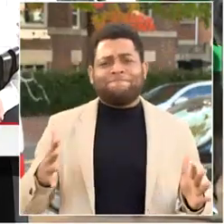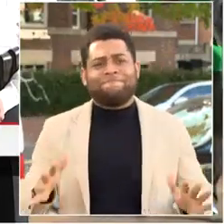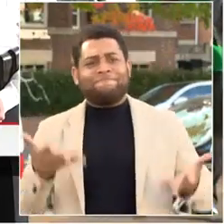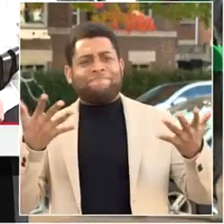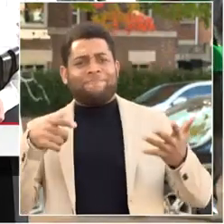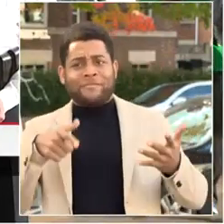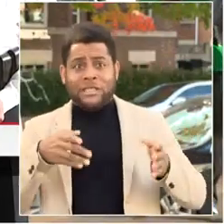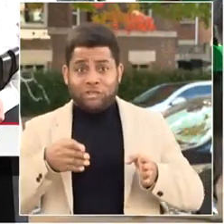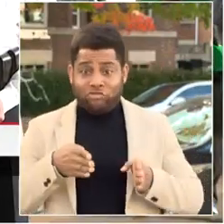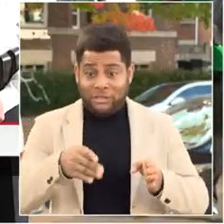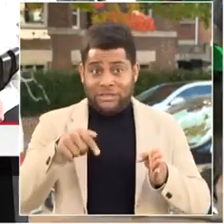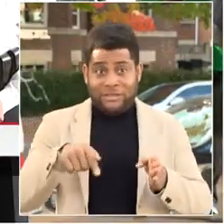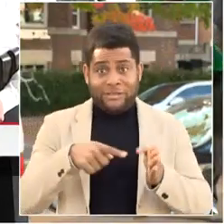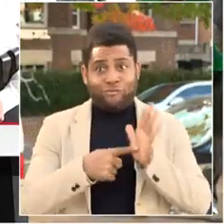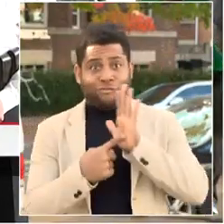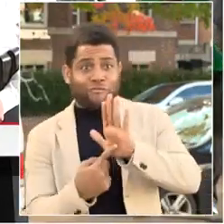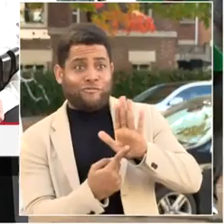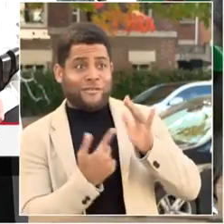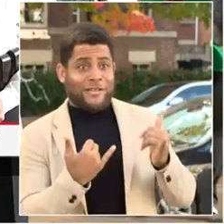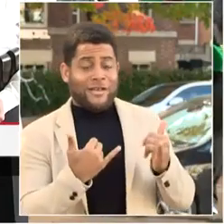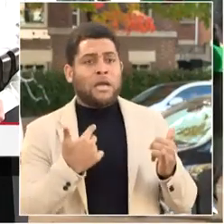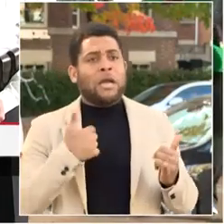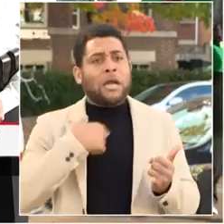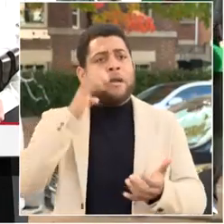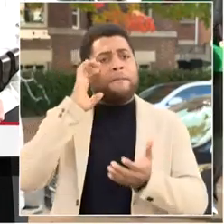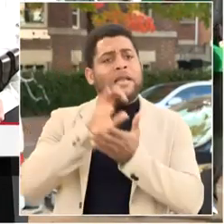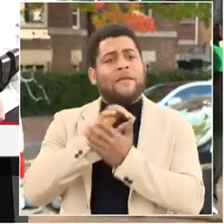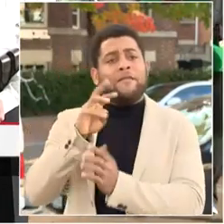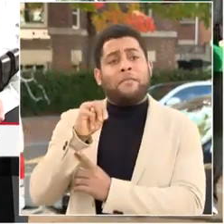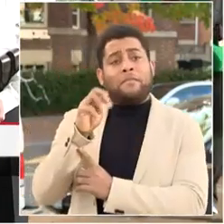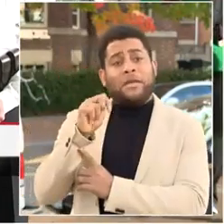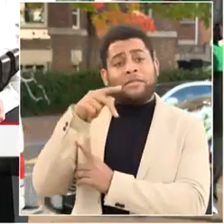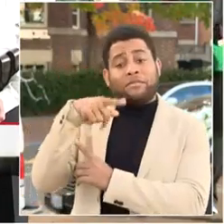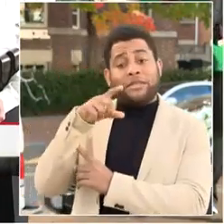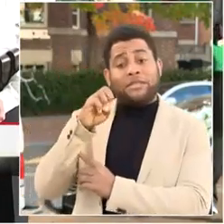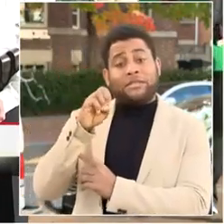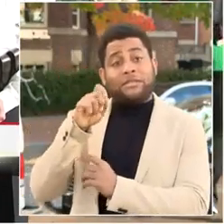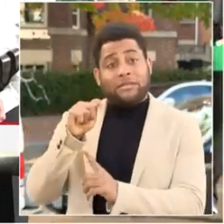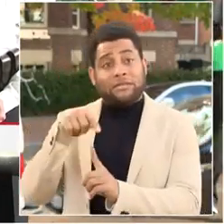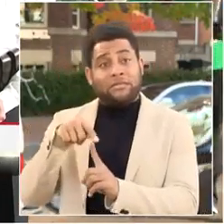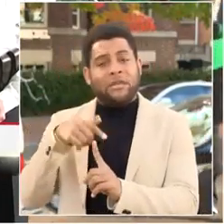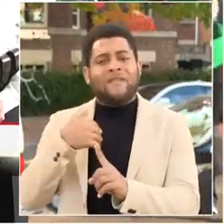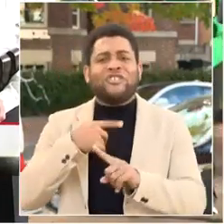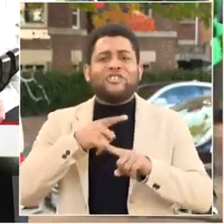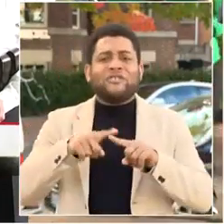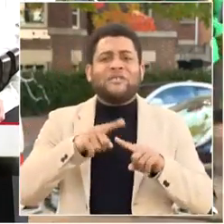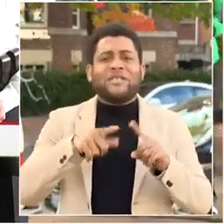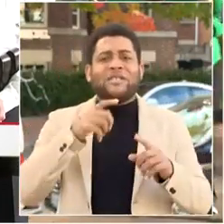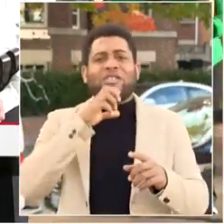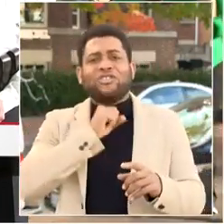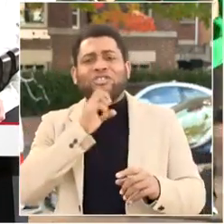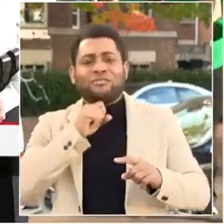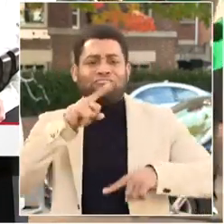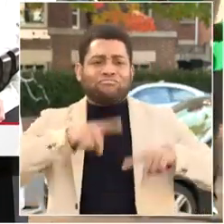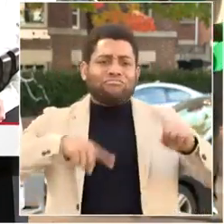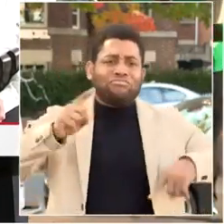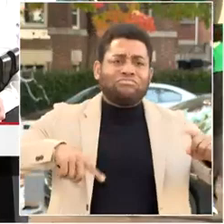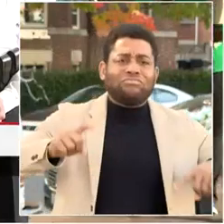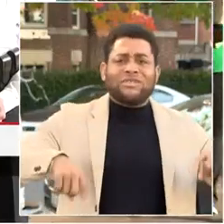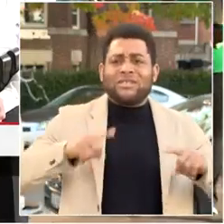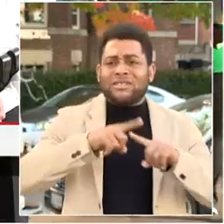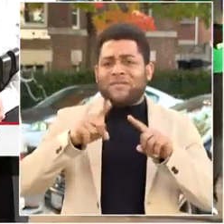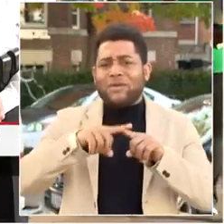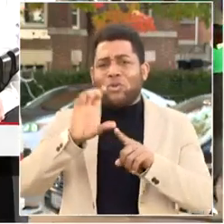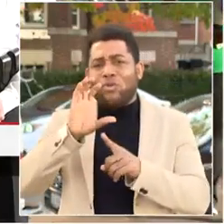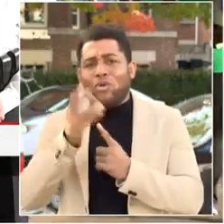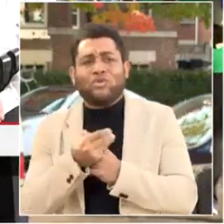We believe that Mount Pleasant is, in many ways, an age-friendly community, appreciated by people of different ages and cultures, and we want to ensure it